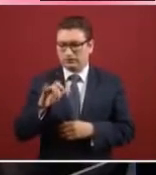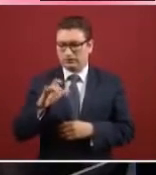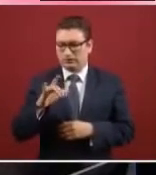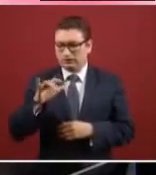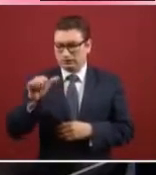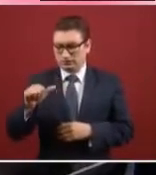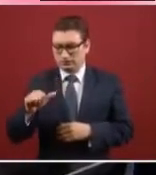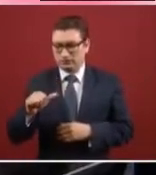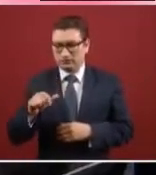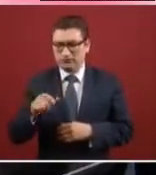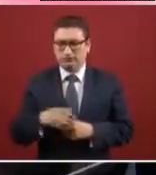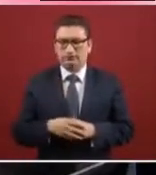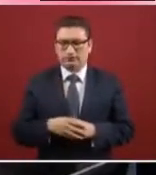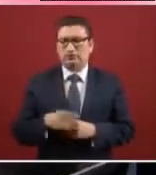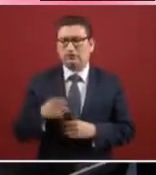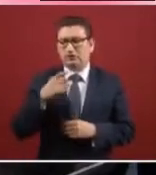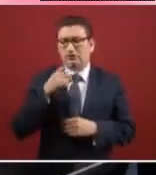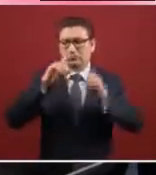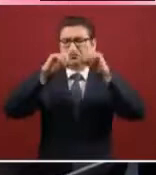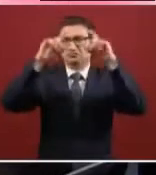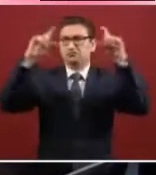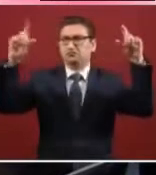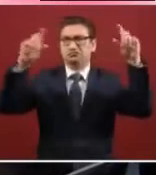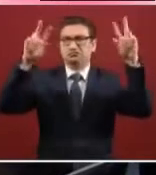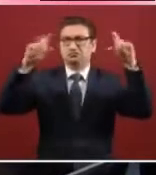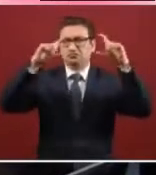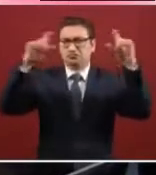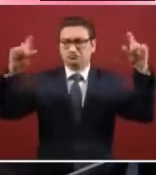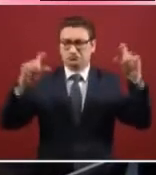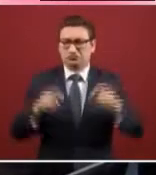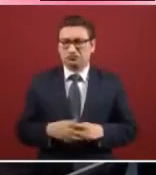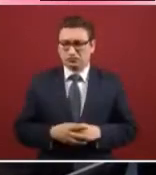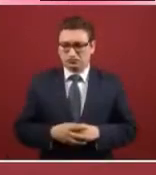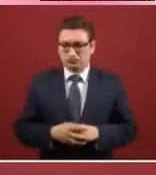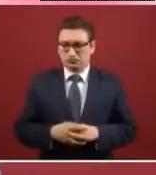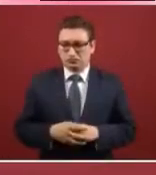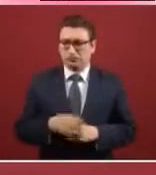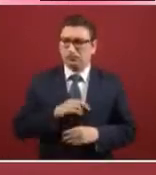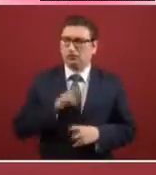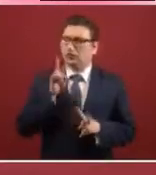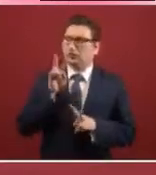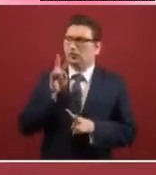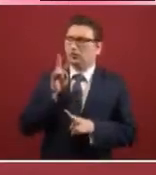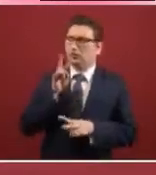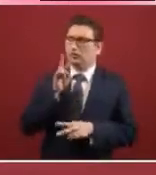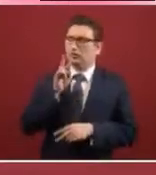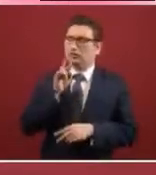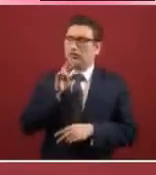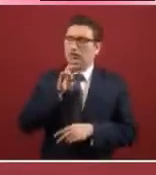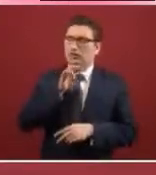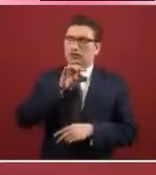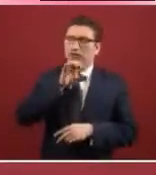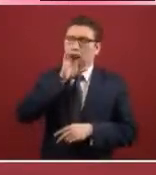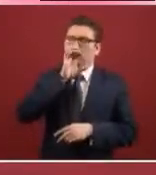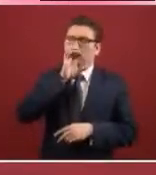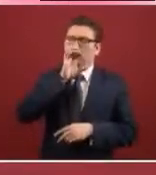Resiliencia. La resiliencia. Resilience. Me quedé de a seis. He says I was like,